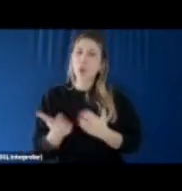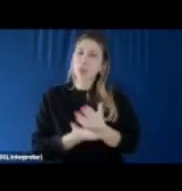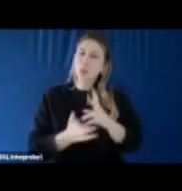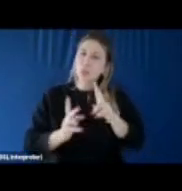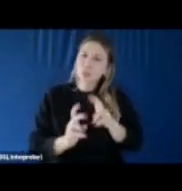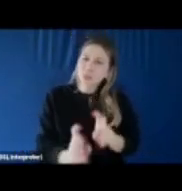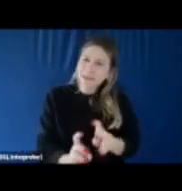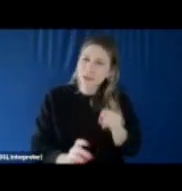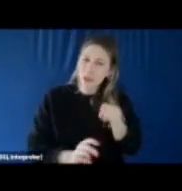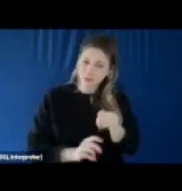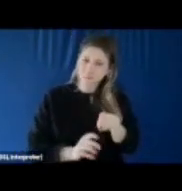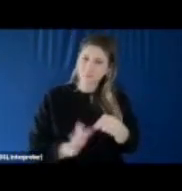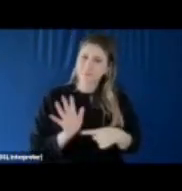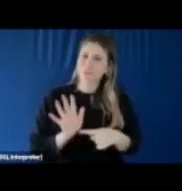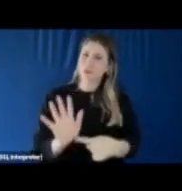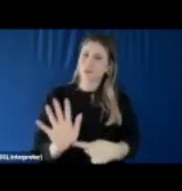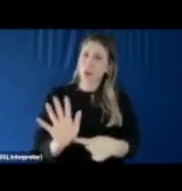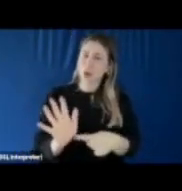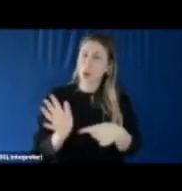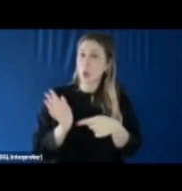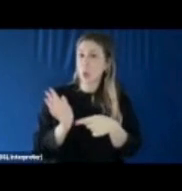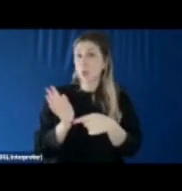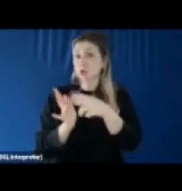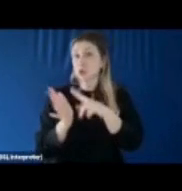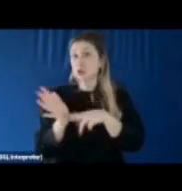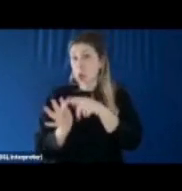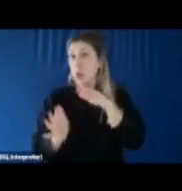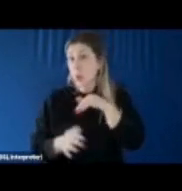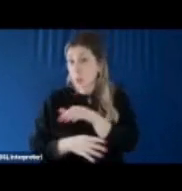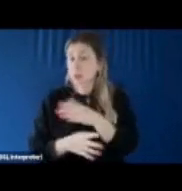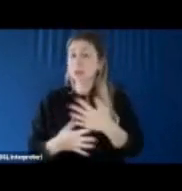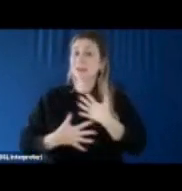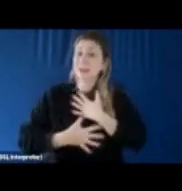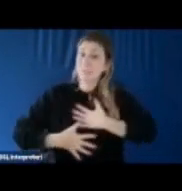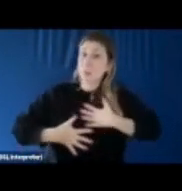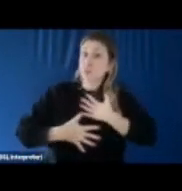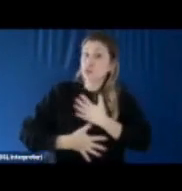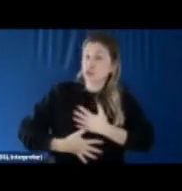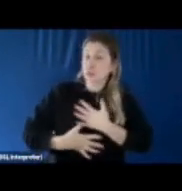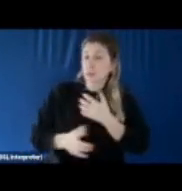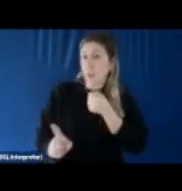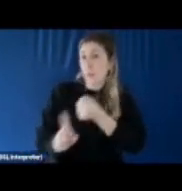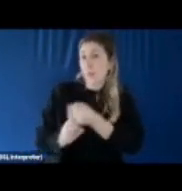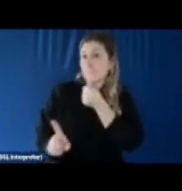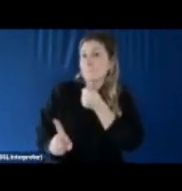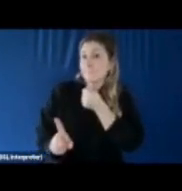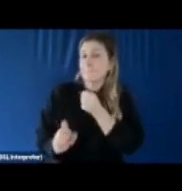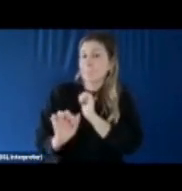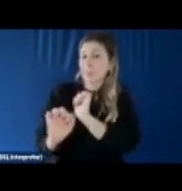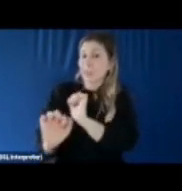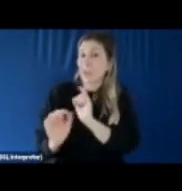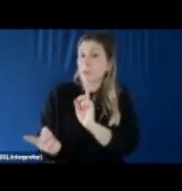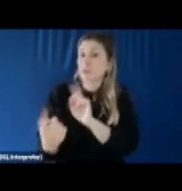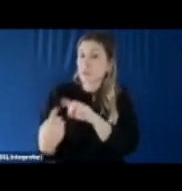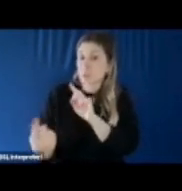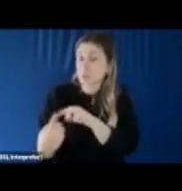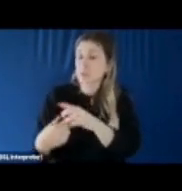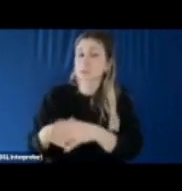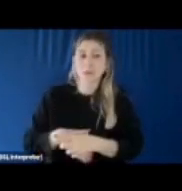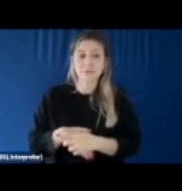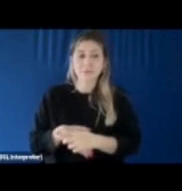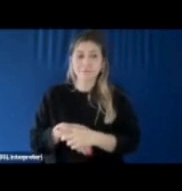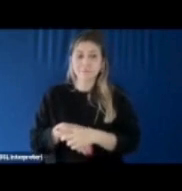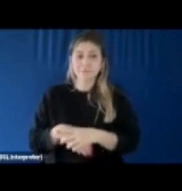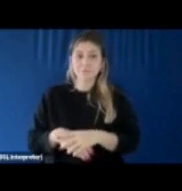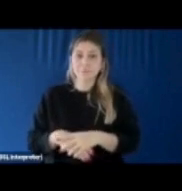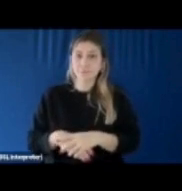on too strong, then that might affect their answers as they mirror you. Or you might mirror the person you're speaking to and reinforce